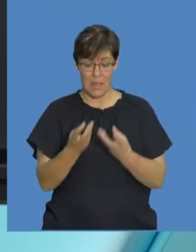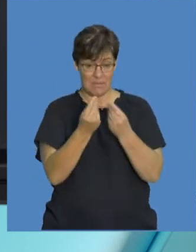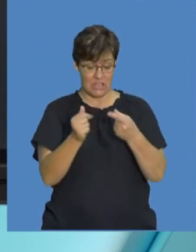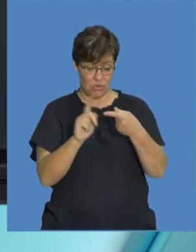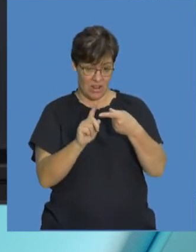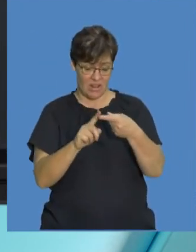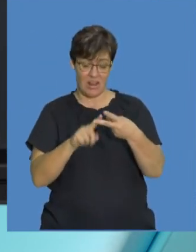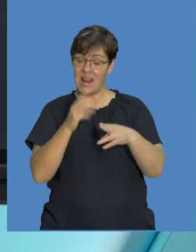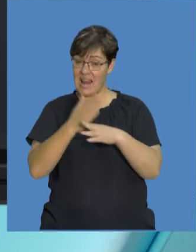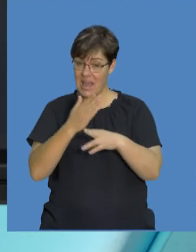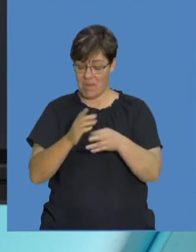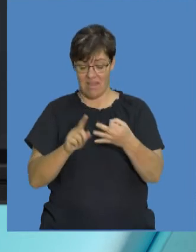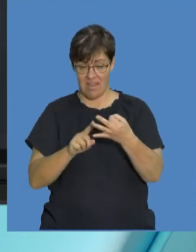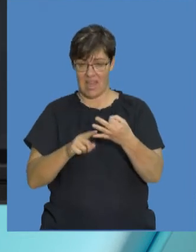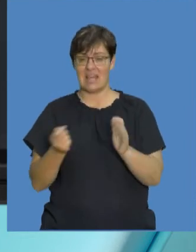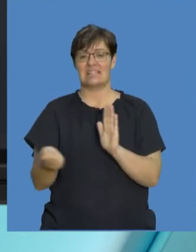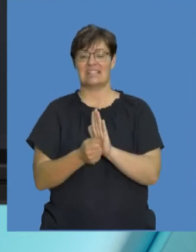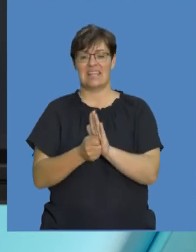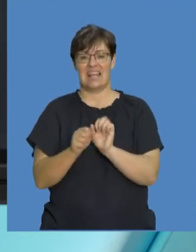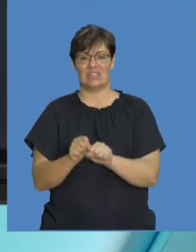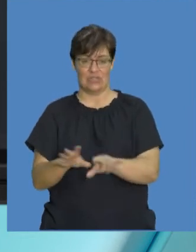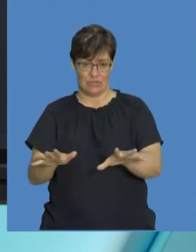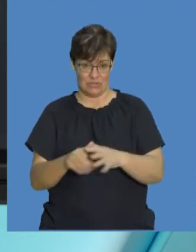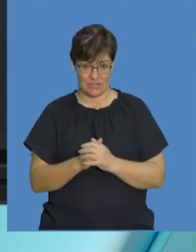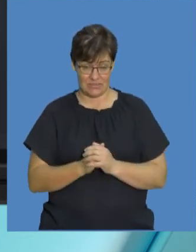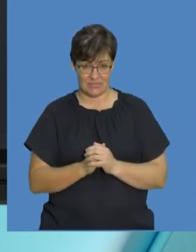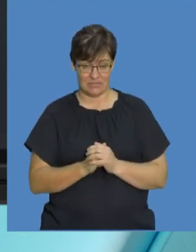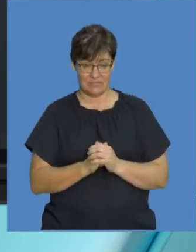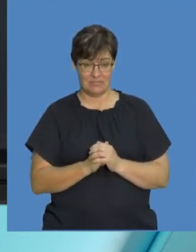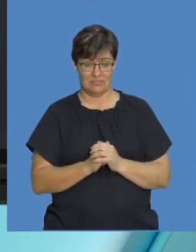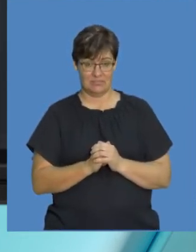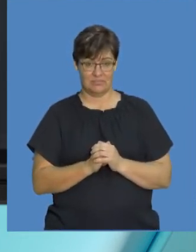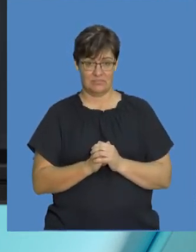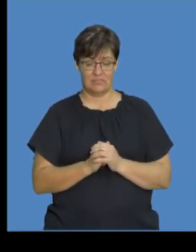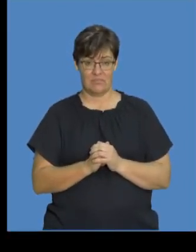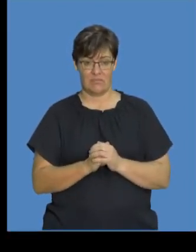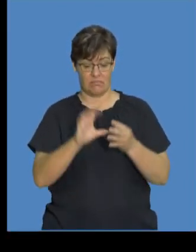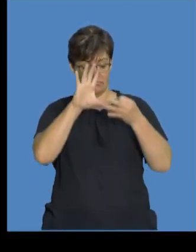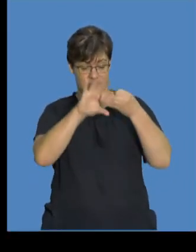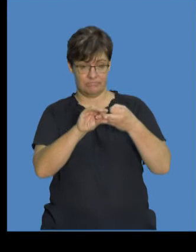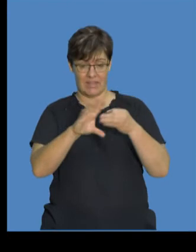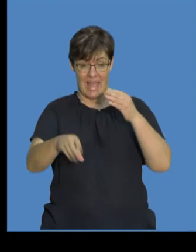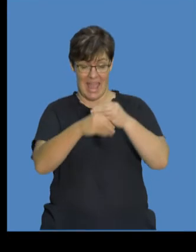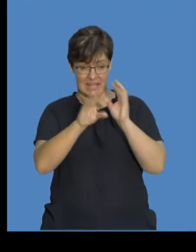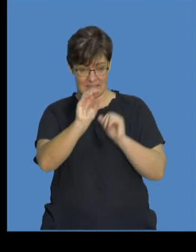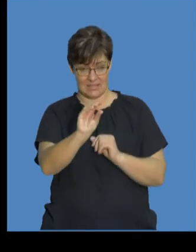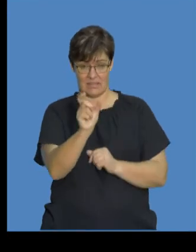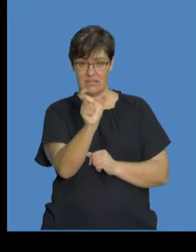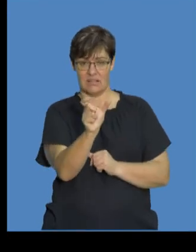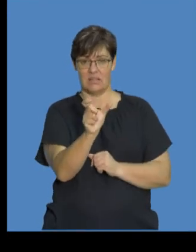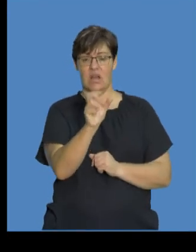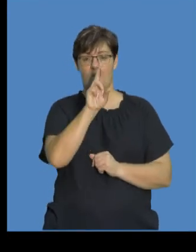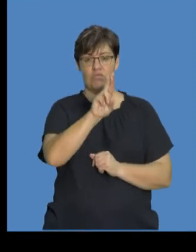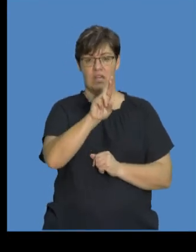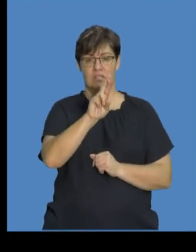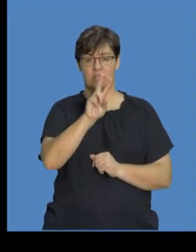are material, labor, and selling and distribution. Okay, so obviously you add that all up and